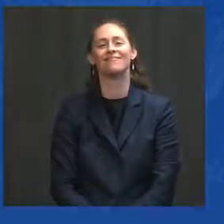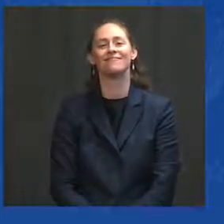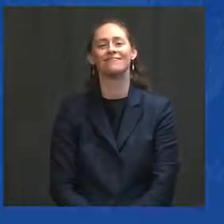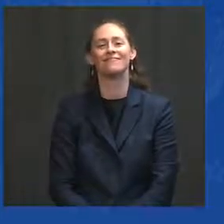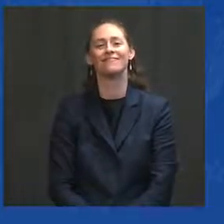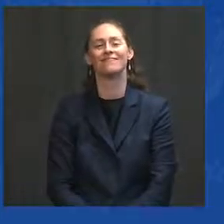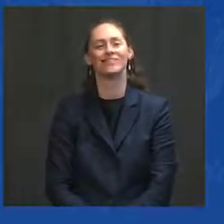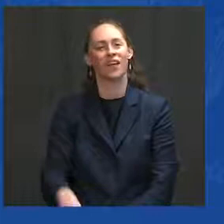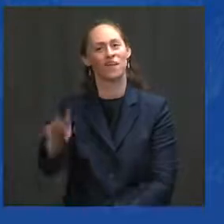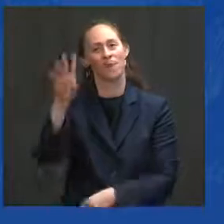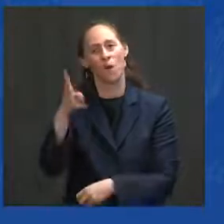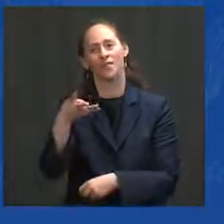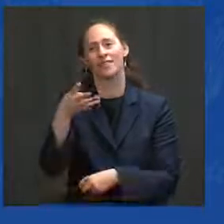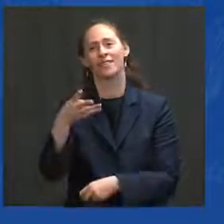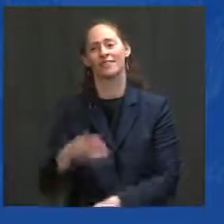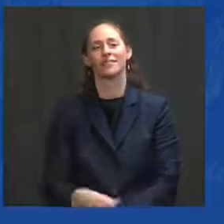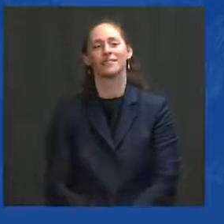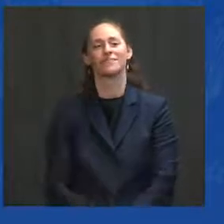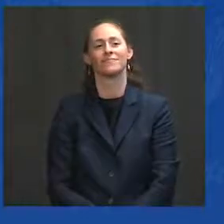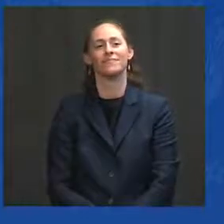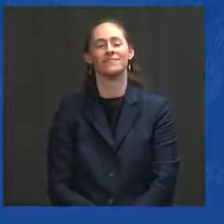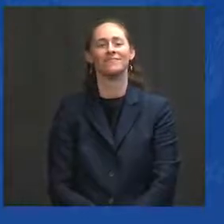Fourth.